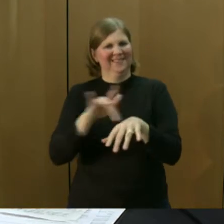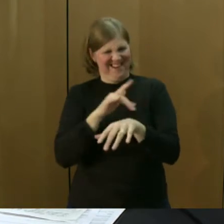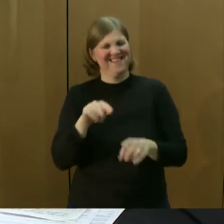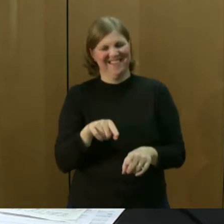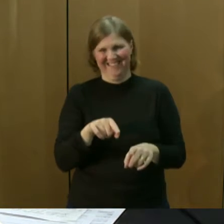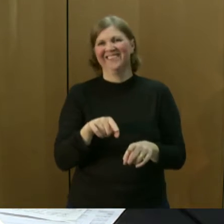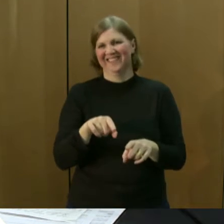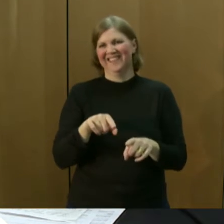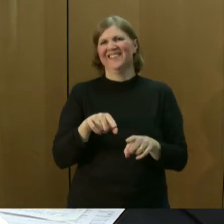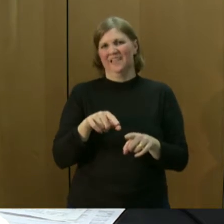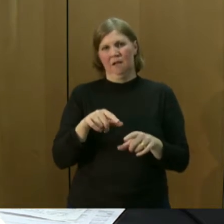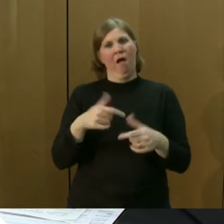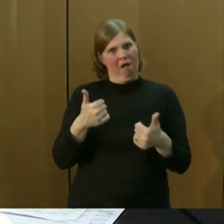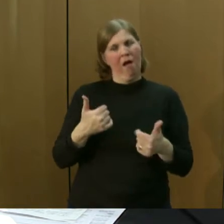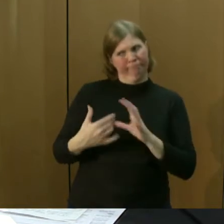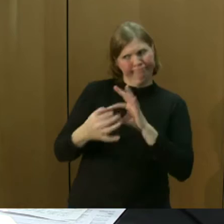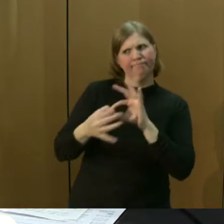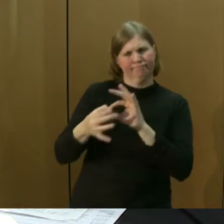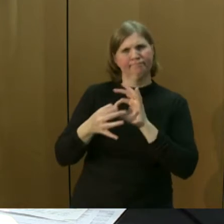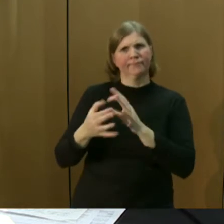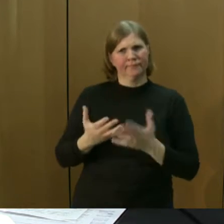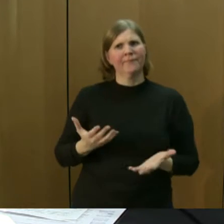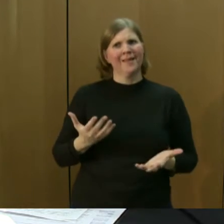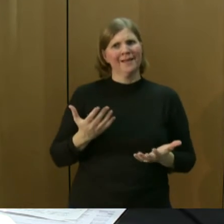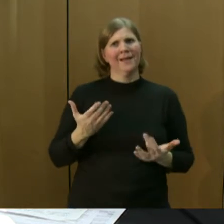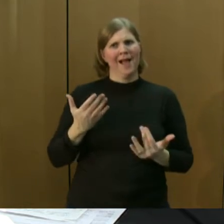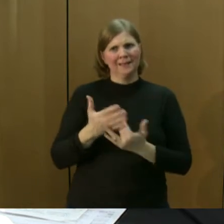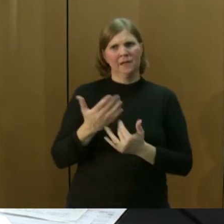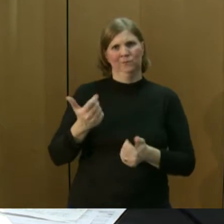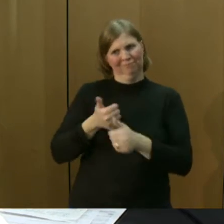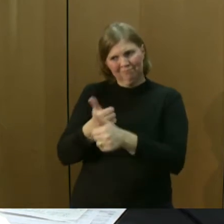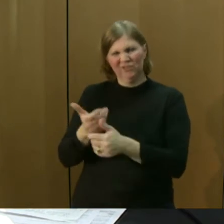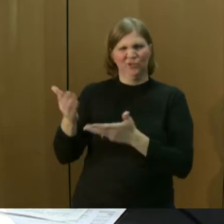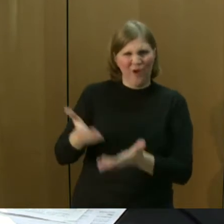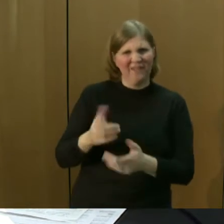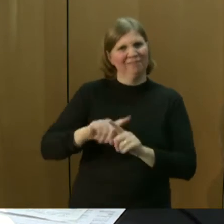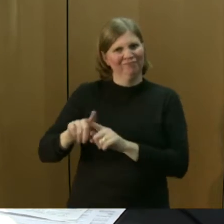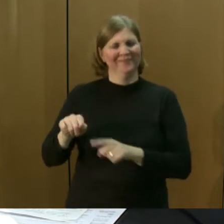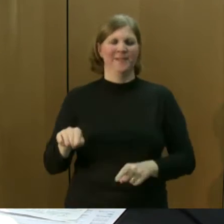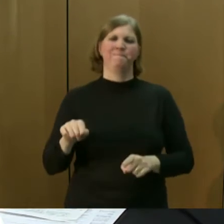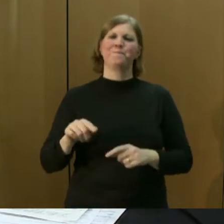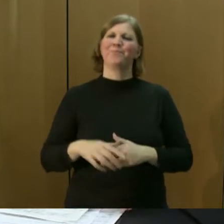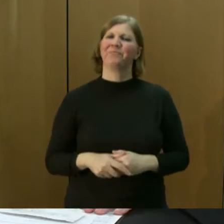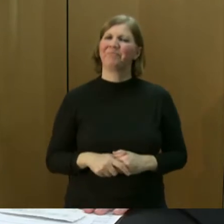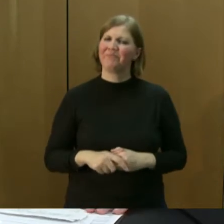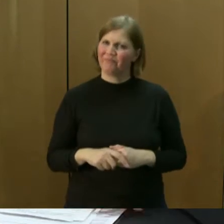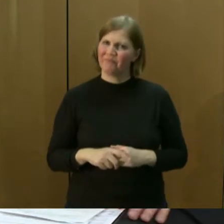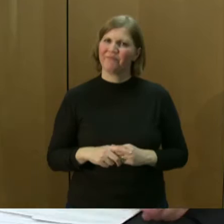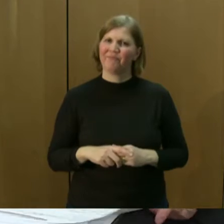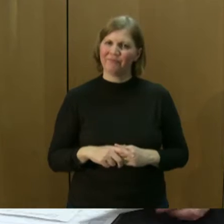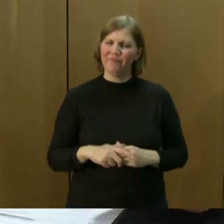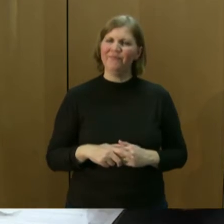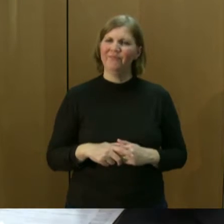support services as well. I was going to say Robert Softly Gale's piece last year, If These Spasms Could Speak,